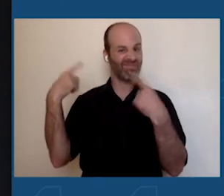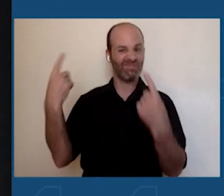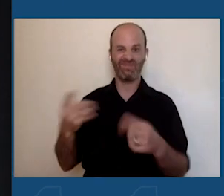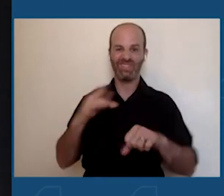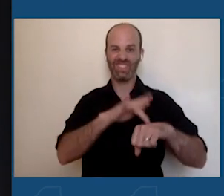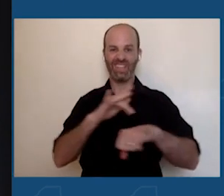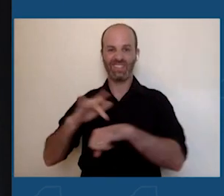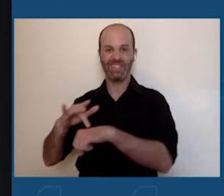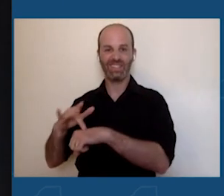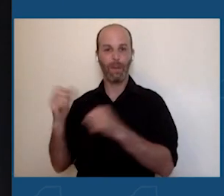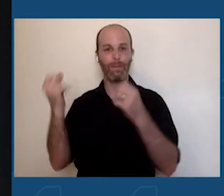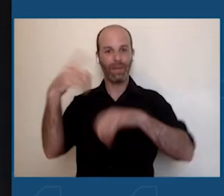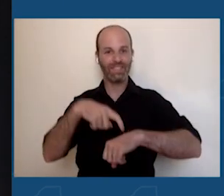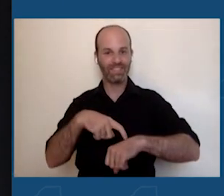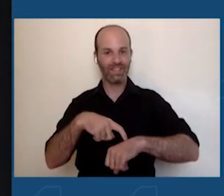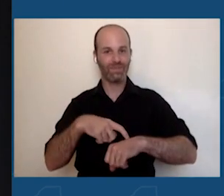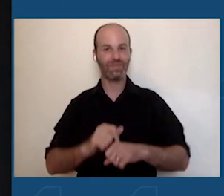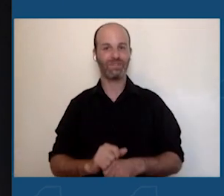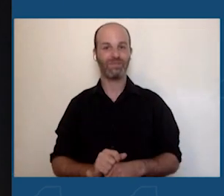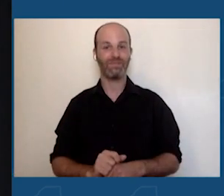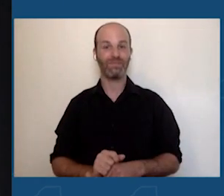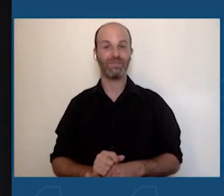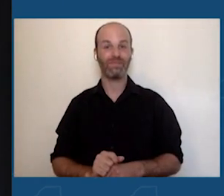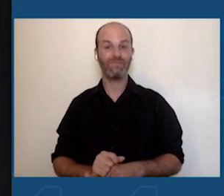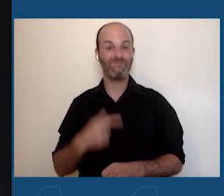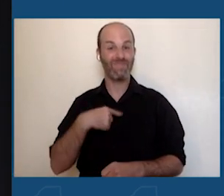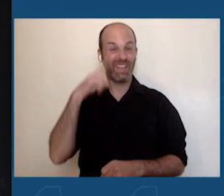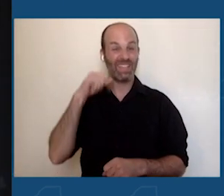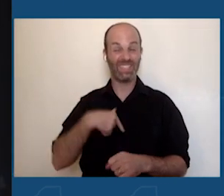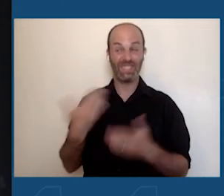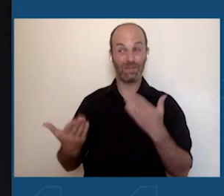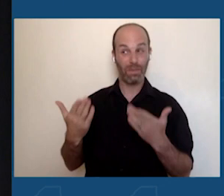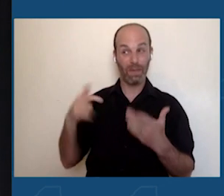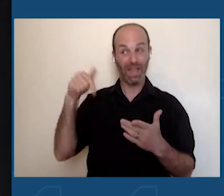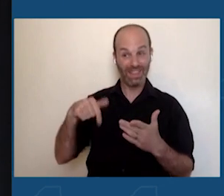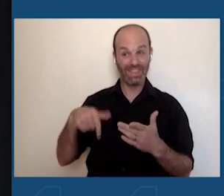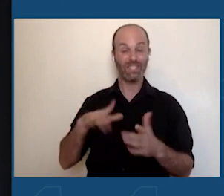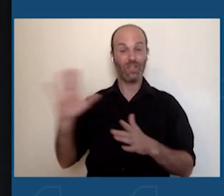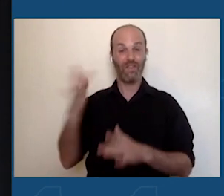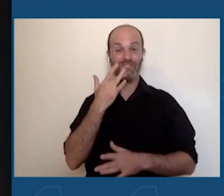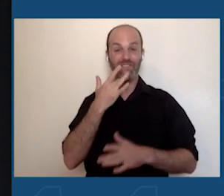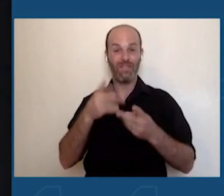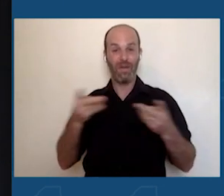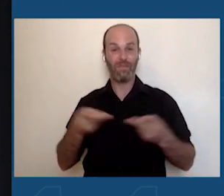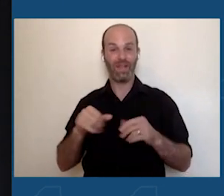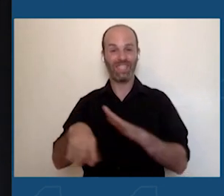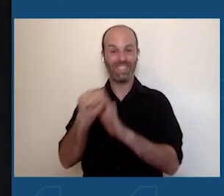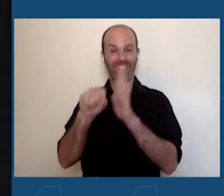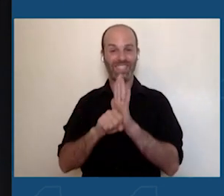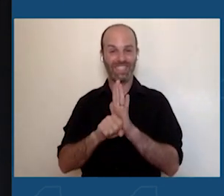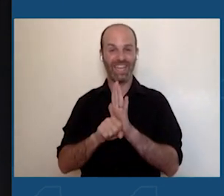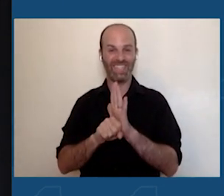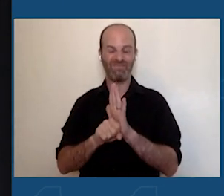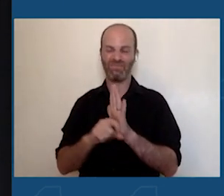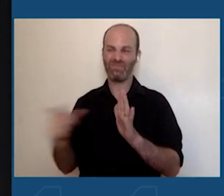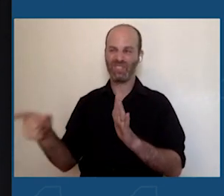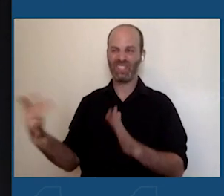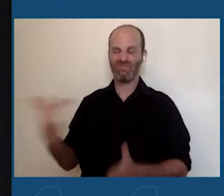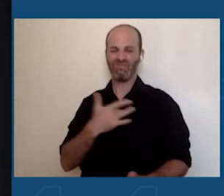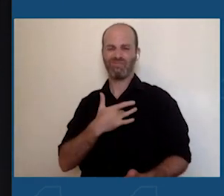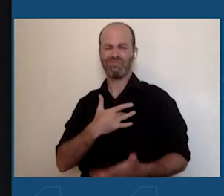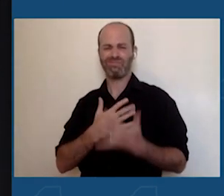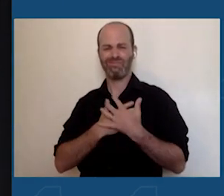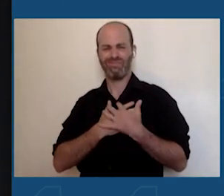I have said that I think this may be her favorite place in the state. I know she has a special place in her heart for her hometown, of course,